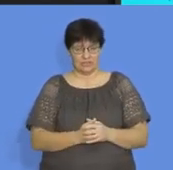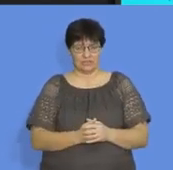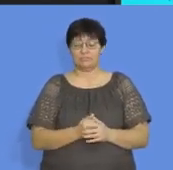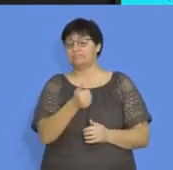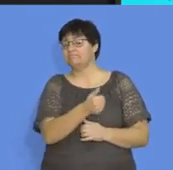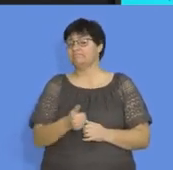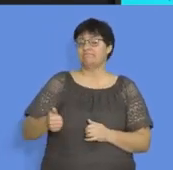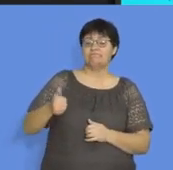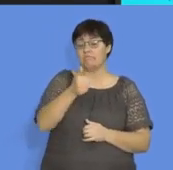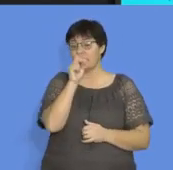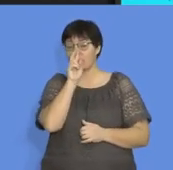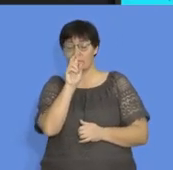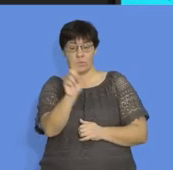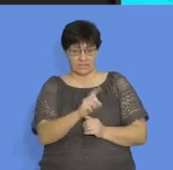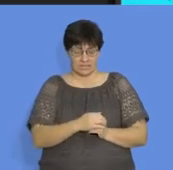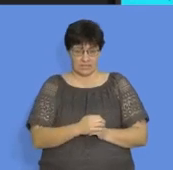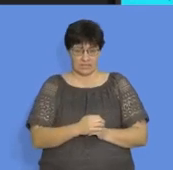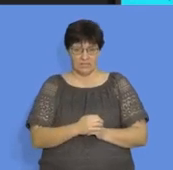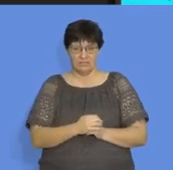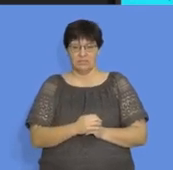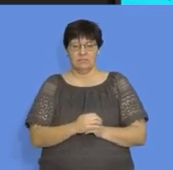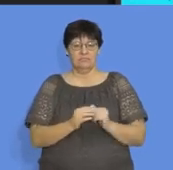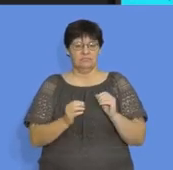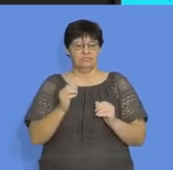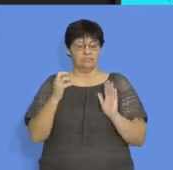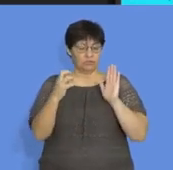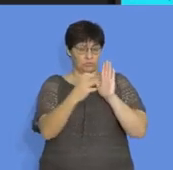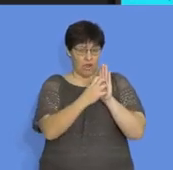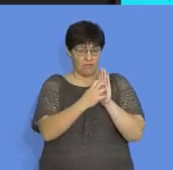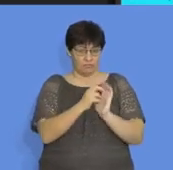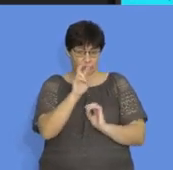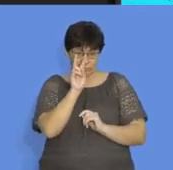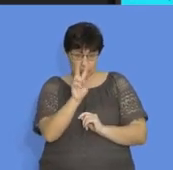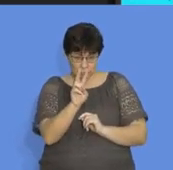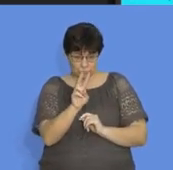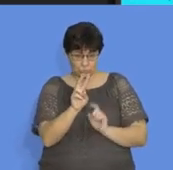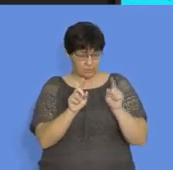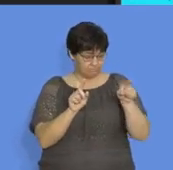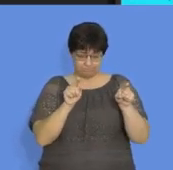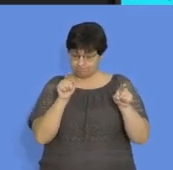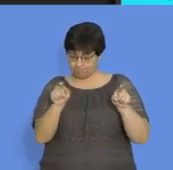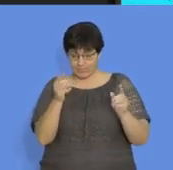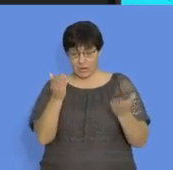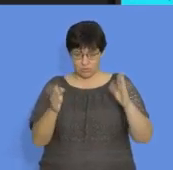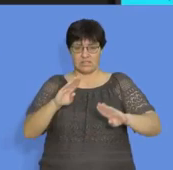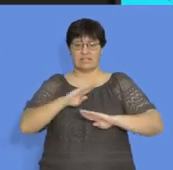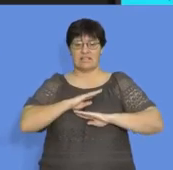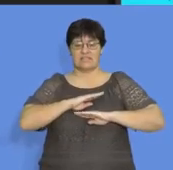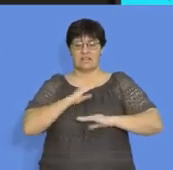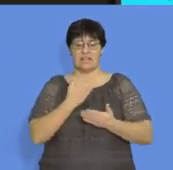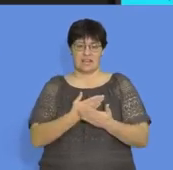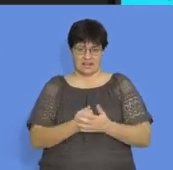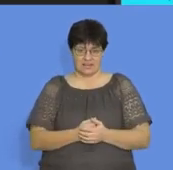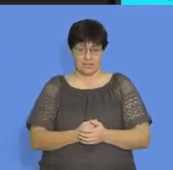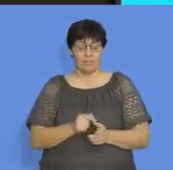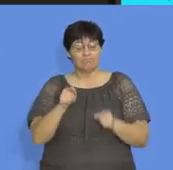now, the main thing that we actually looked at is drawing two graphs that satisfy two equations,